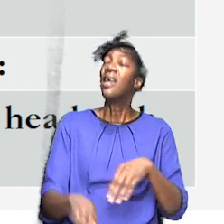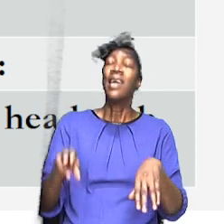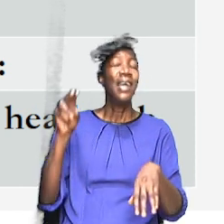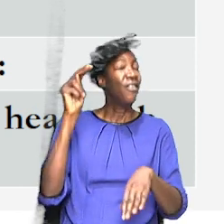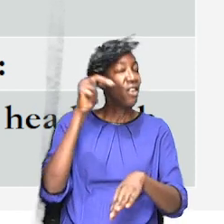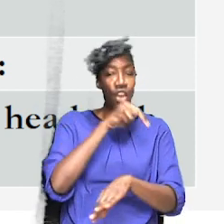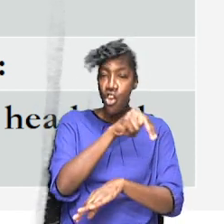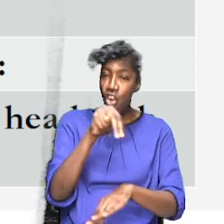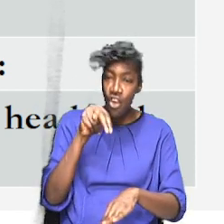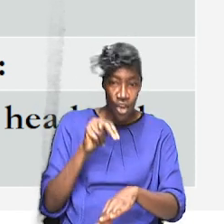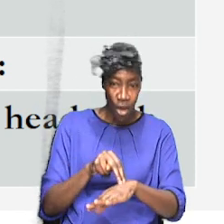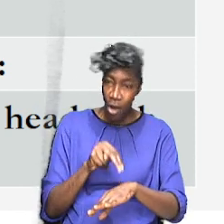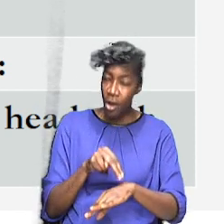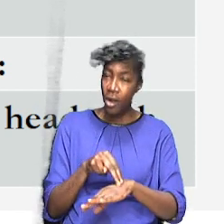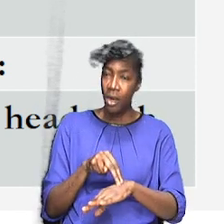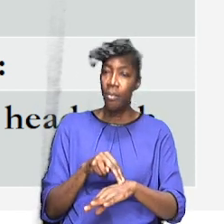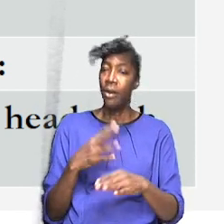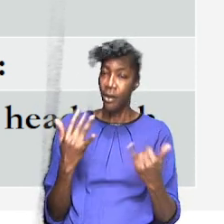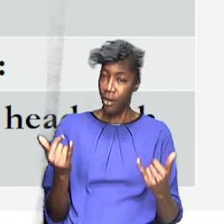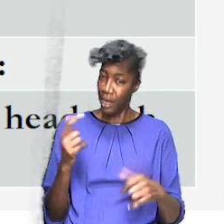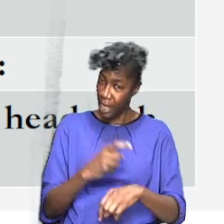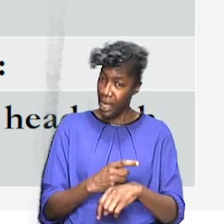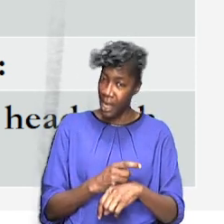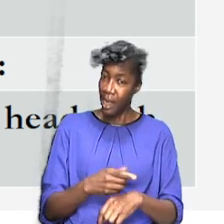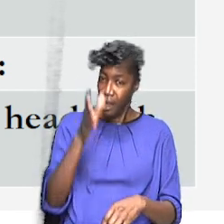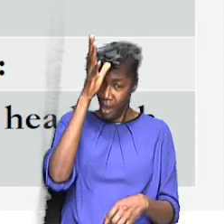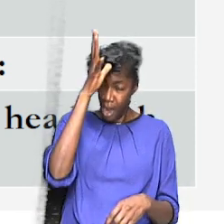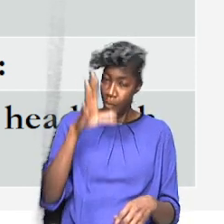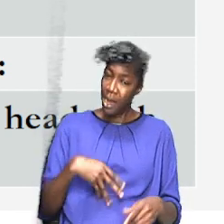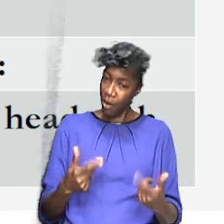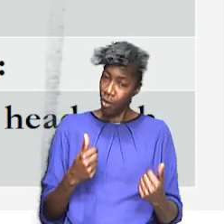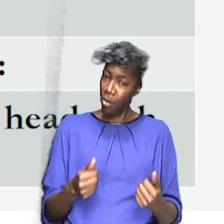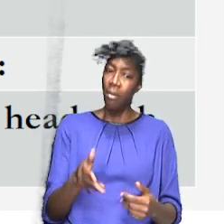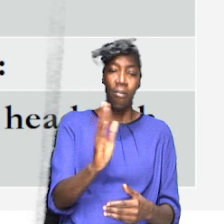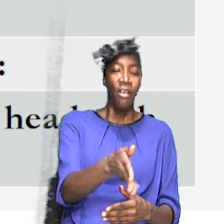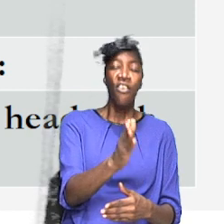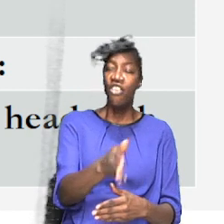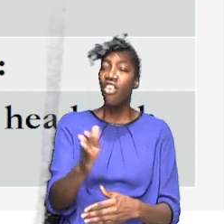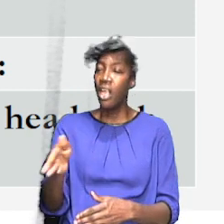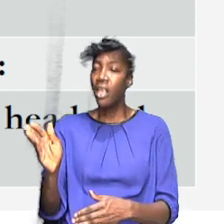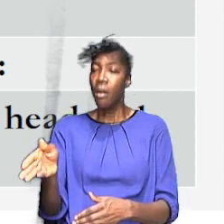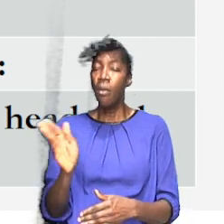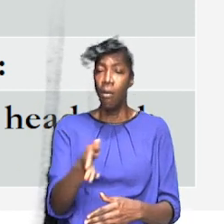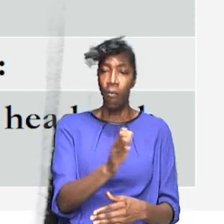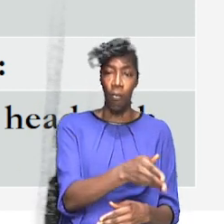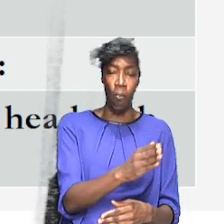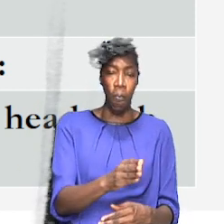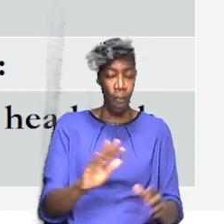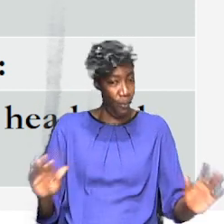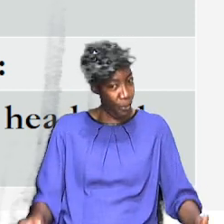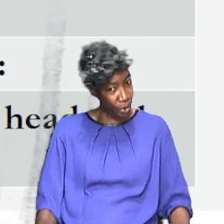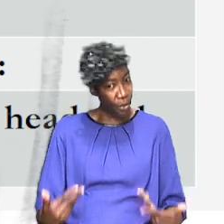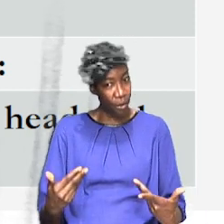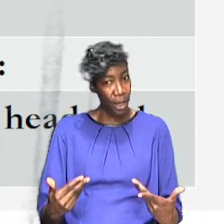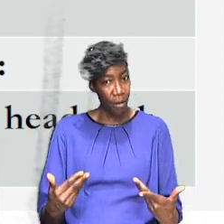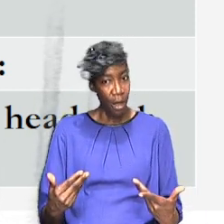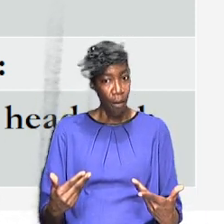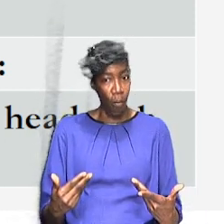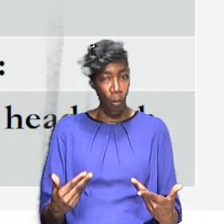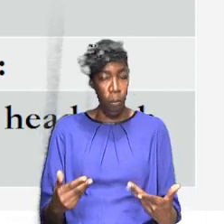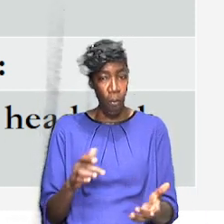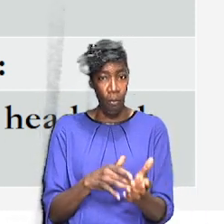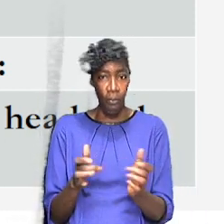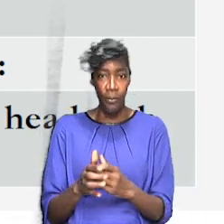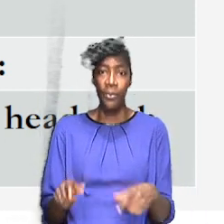as a greeting, like today, a man will come, you shake him hand, you know, or something like that, as a form of greeting. But Jesus